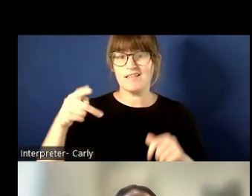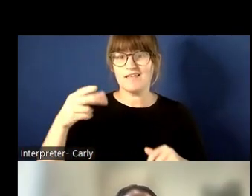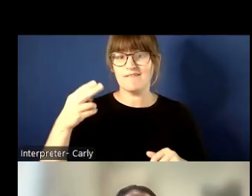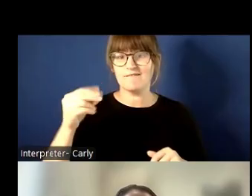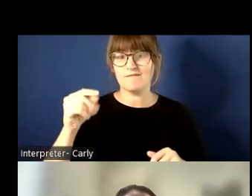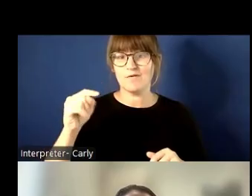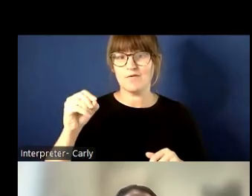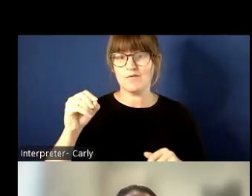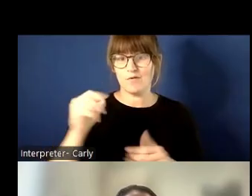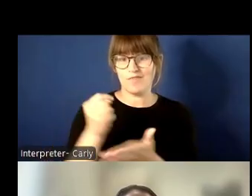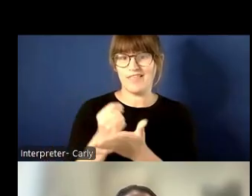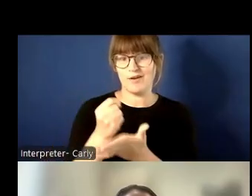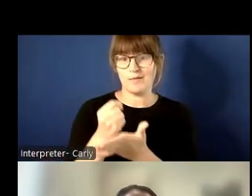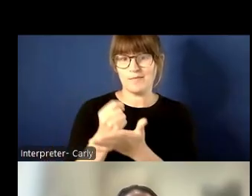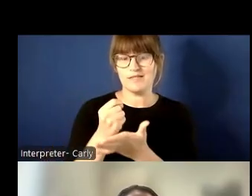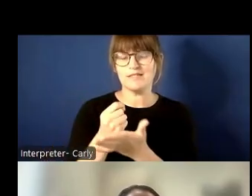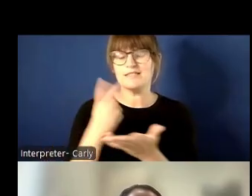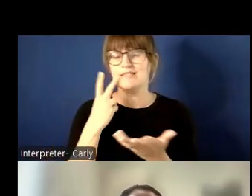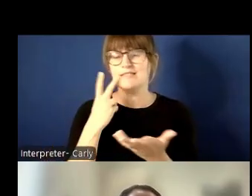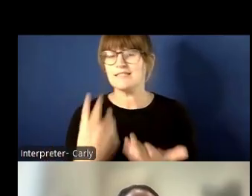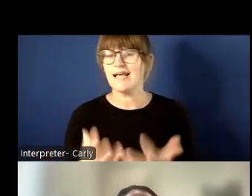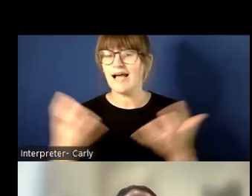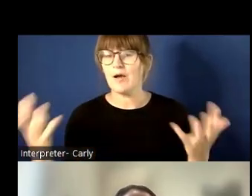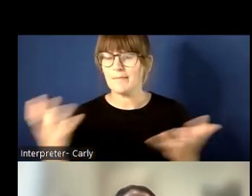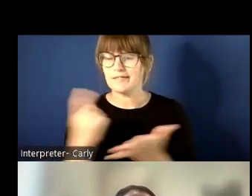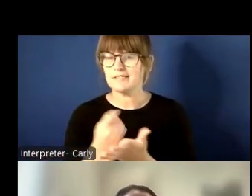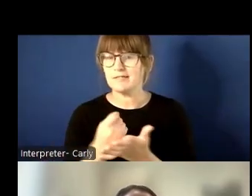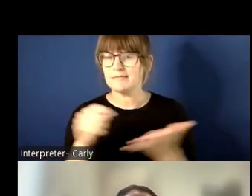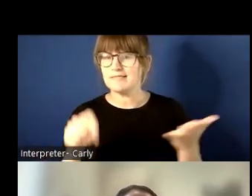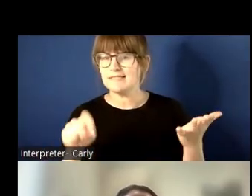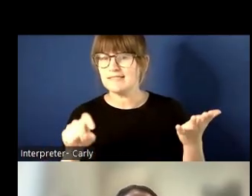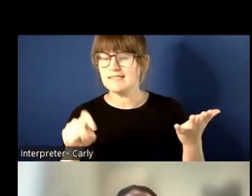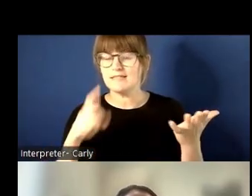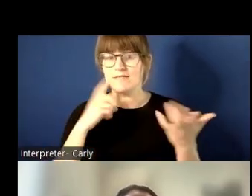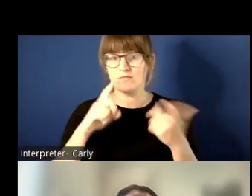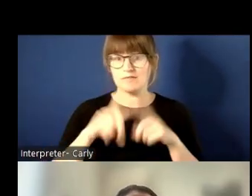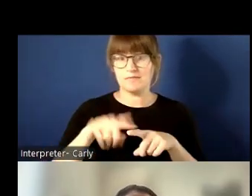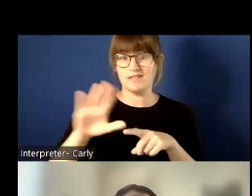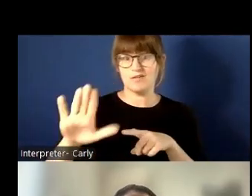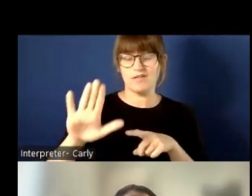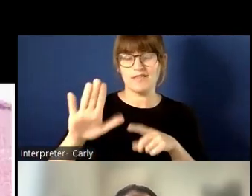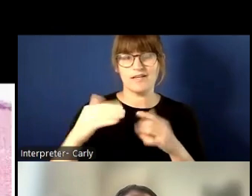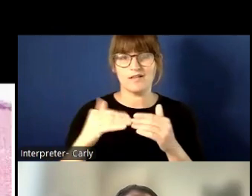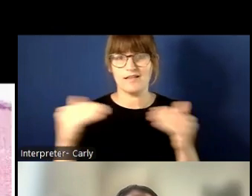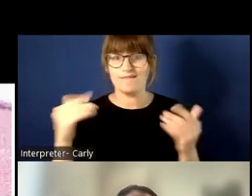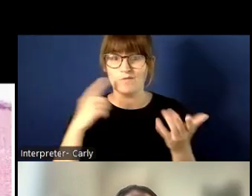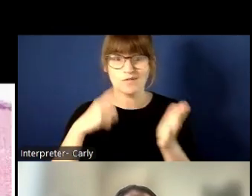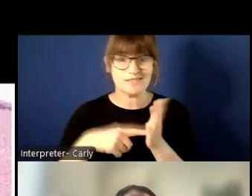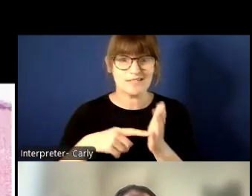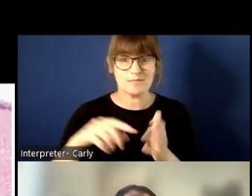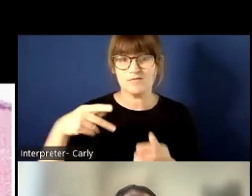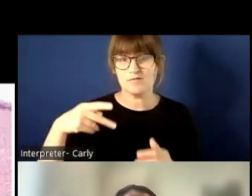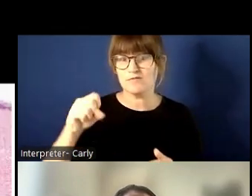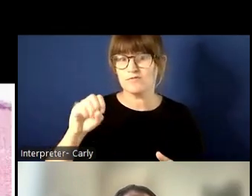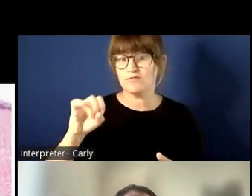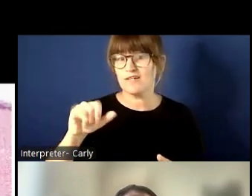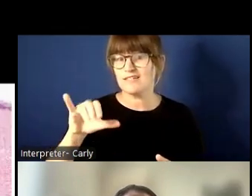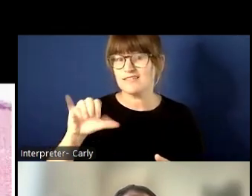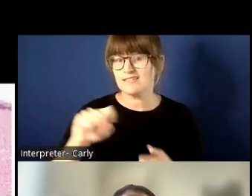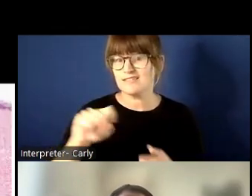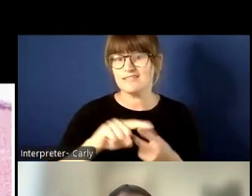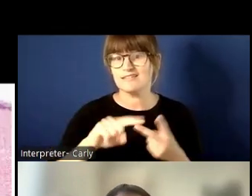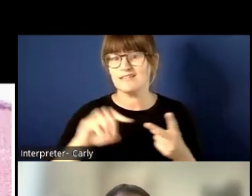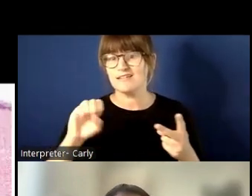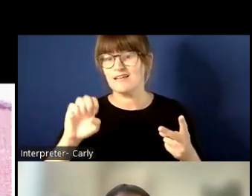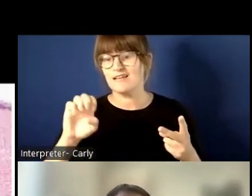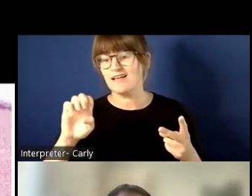level of phototherapy exposure they need if we're using phototherapy for certain conditions like psoriasis and eczema. So just to have a